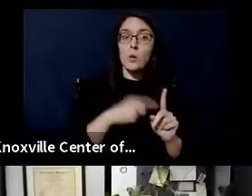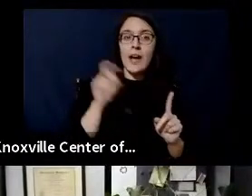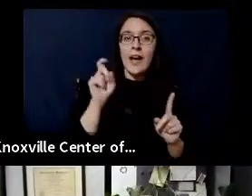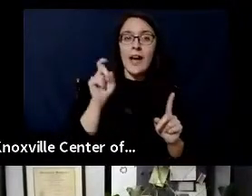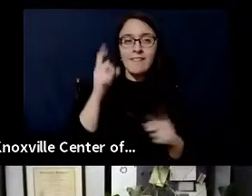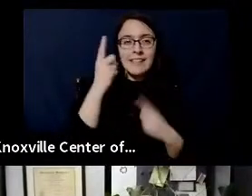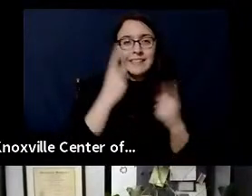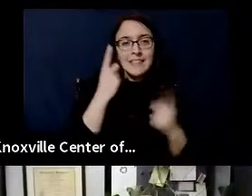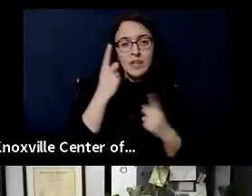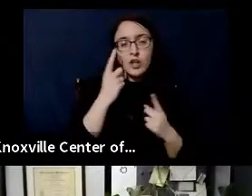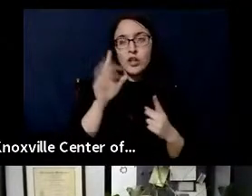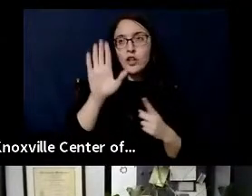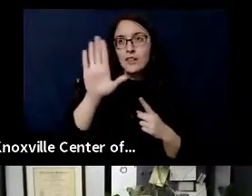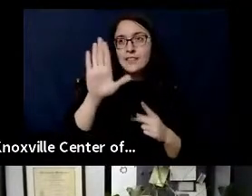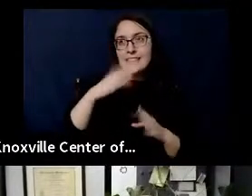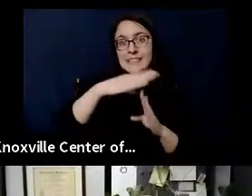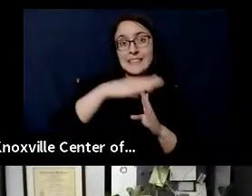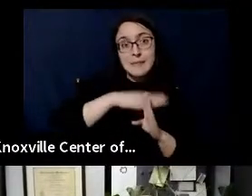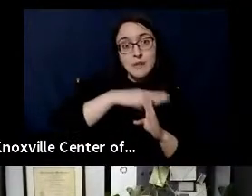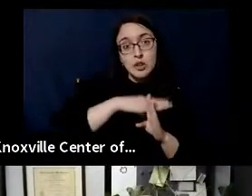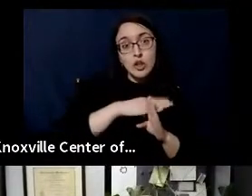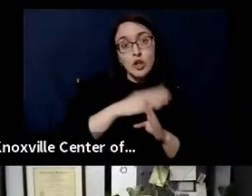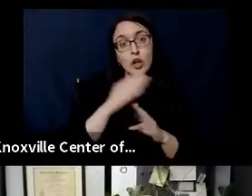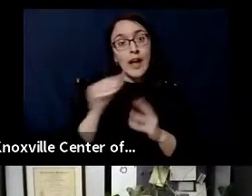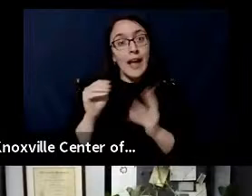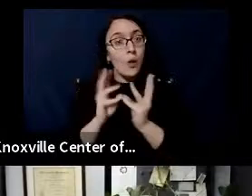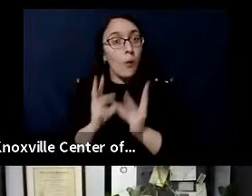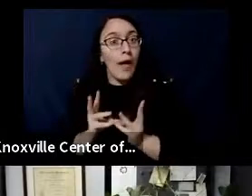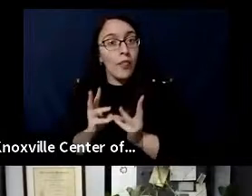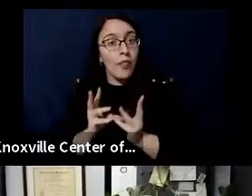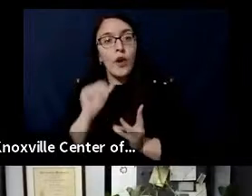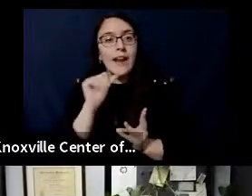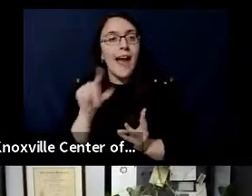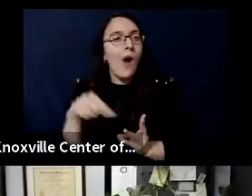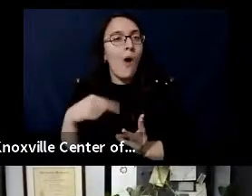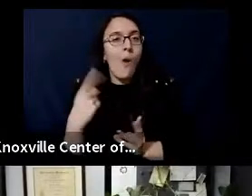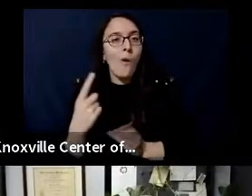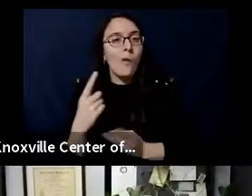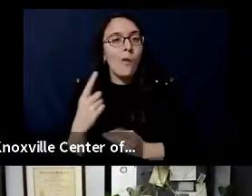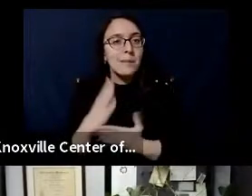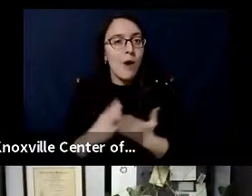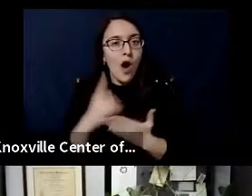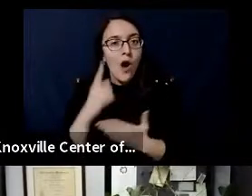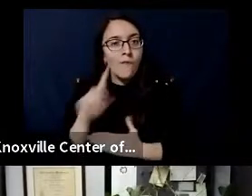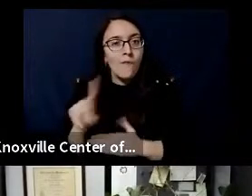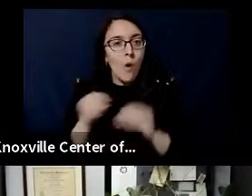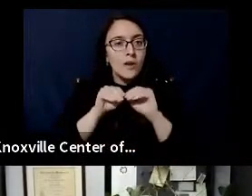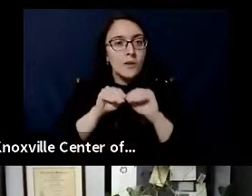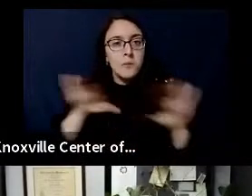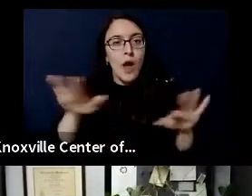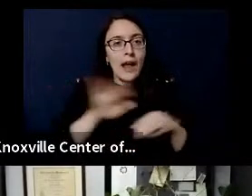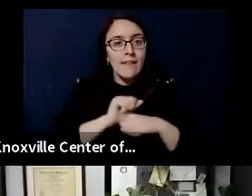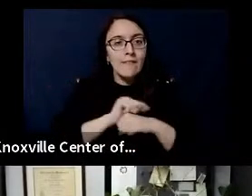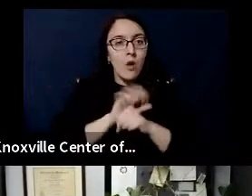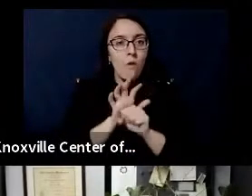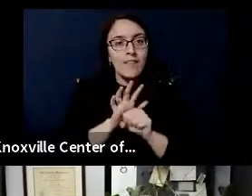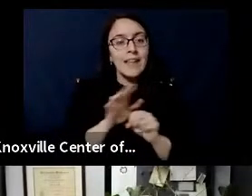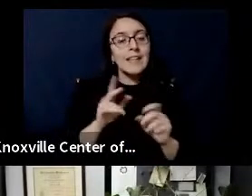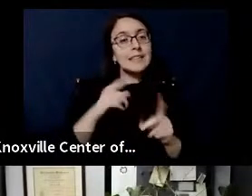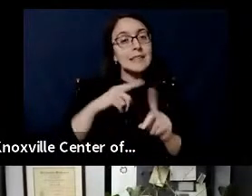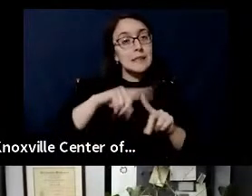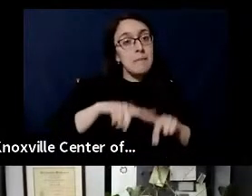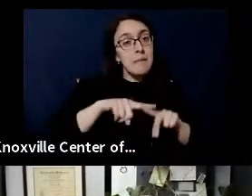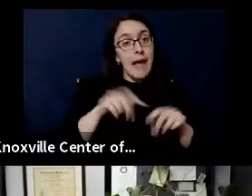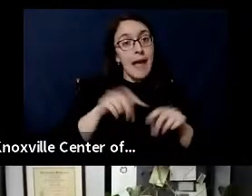that seasonality and temperatures are not the only factor in virus transmission. Population density,